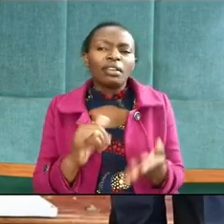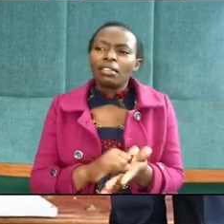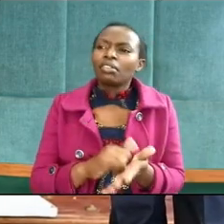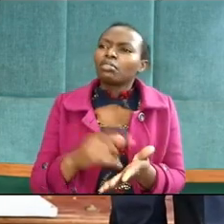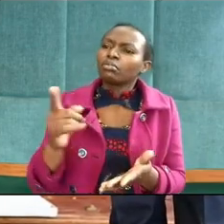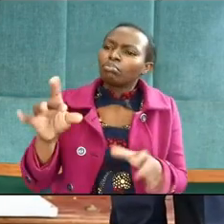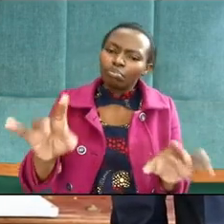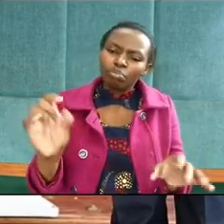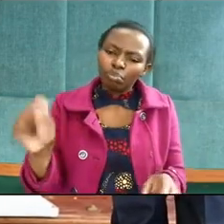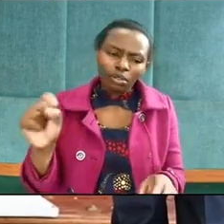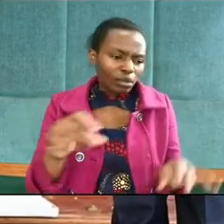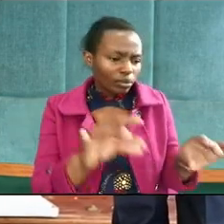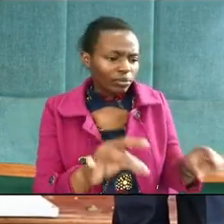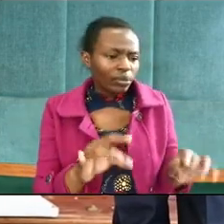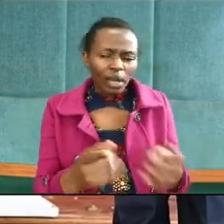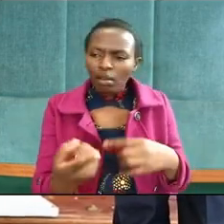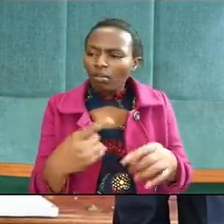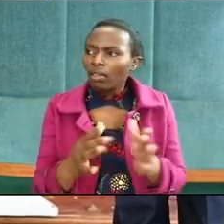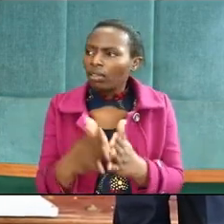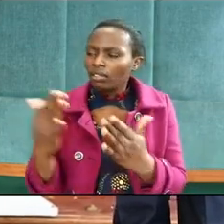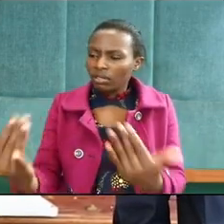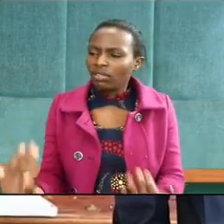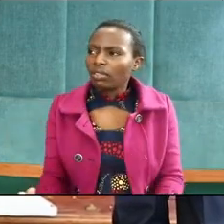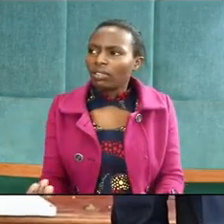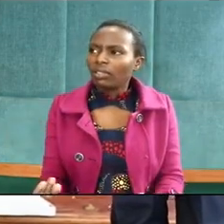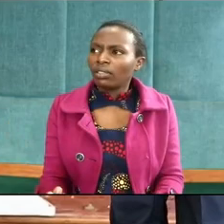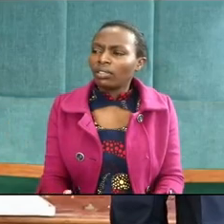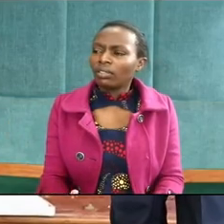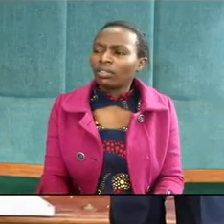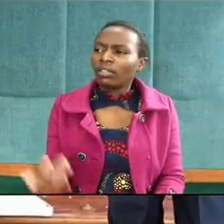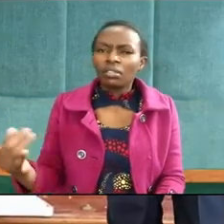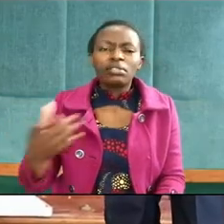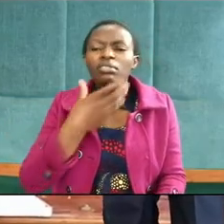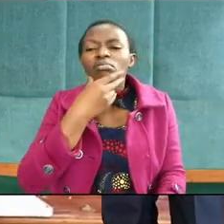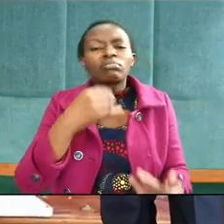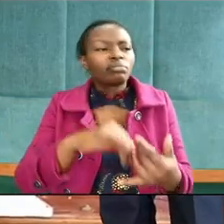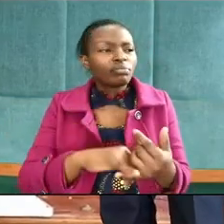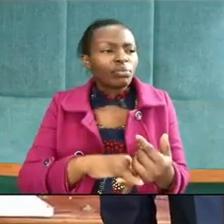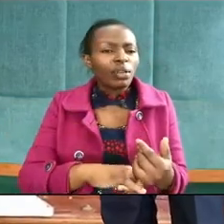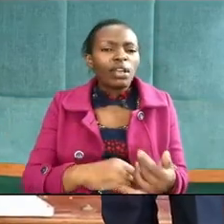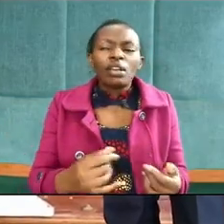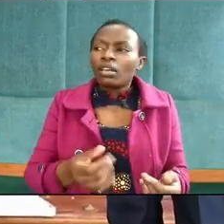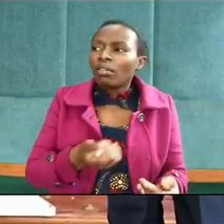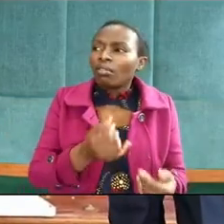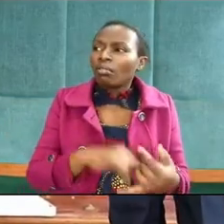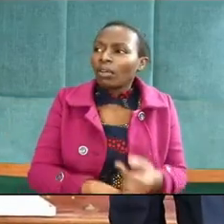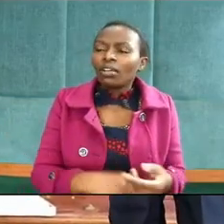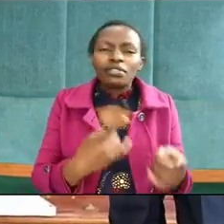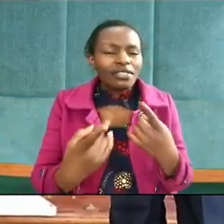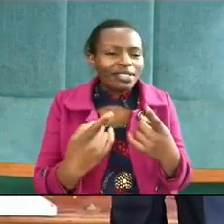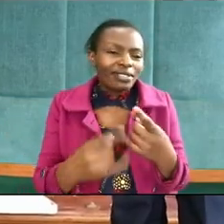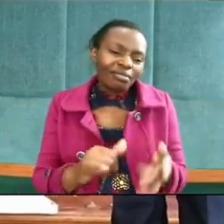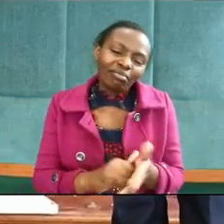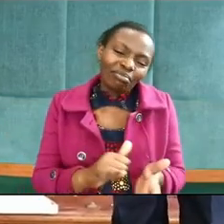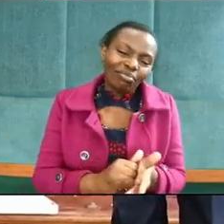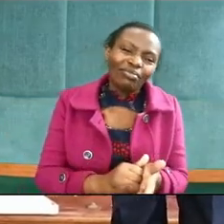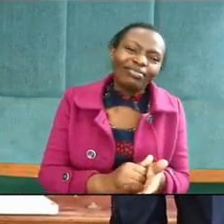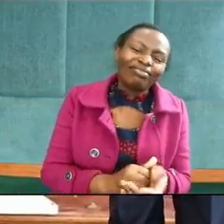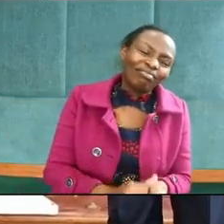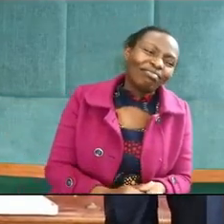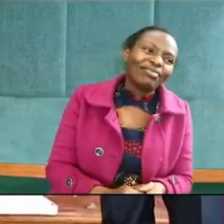them? I don't think I have the time to go and pick them." But then, immediately after that, continue smiling on your phone.